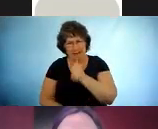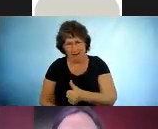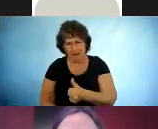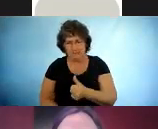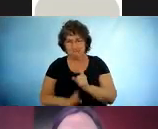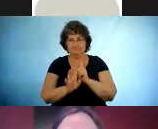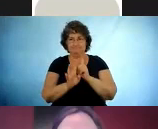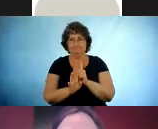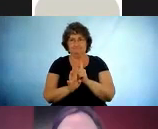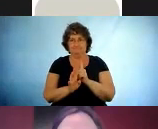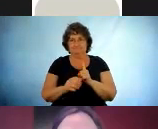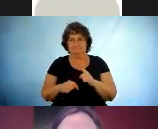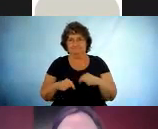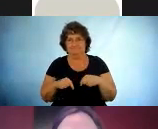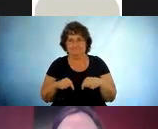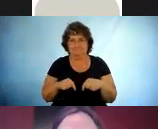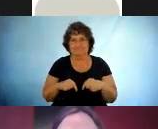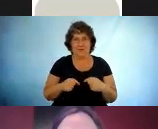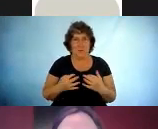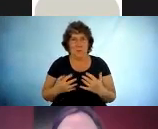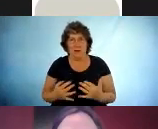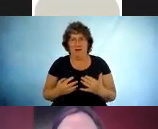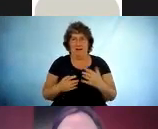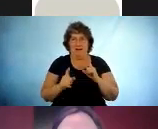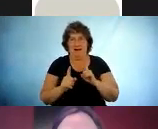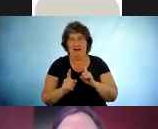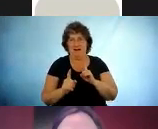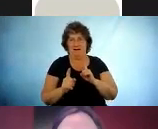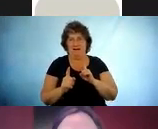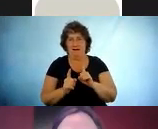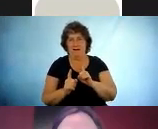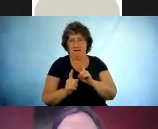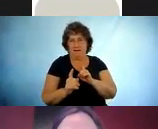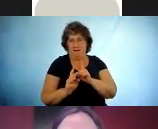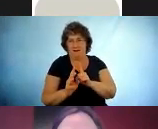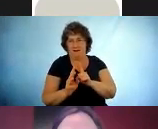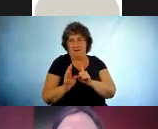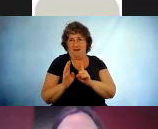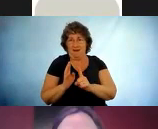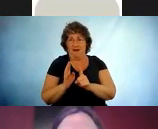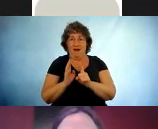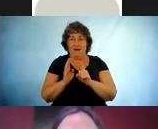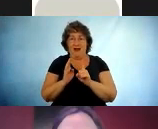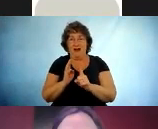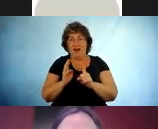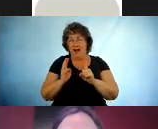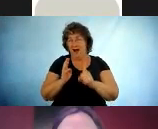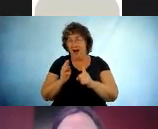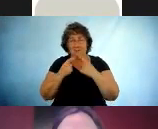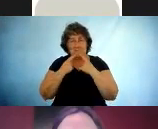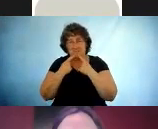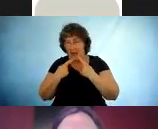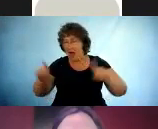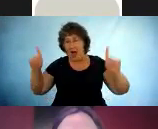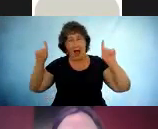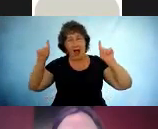And soon the time came, I was finally on at the line with the silence so deafeningly long. In